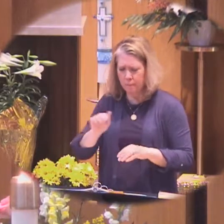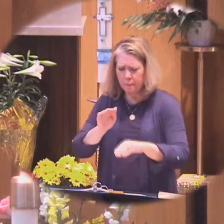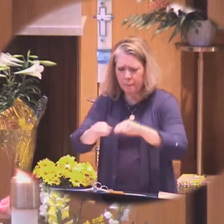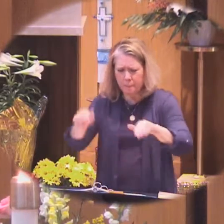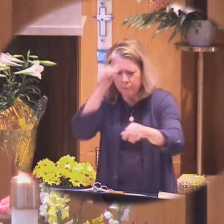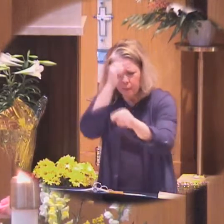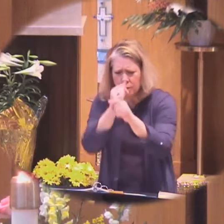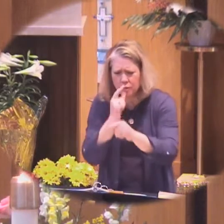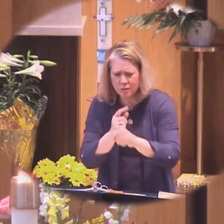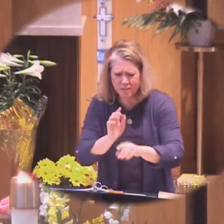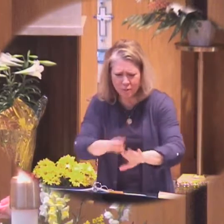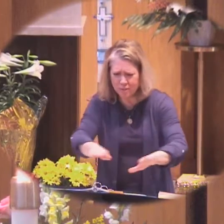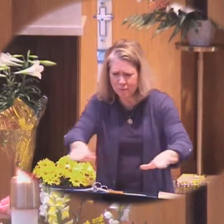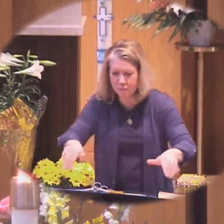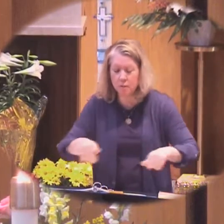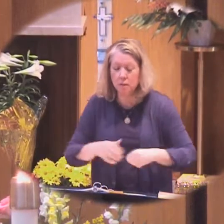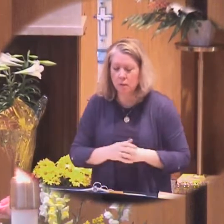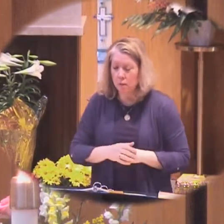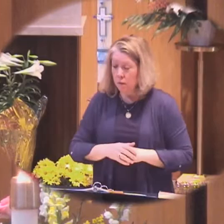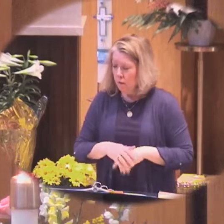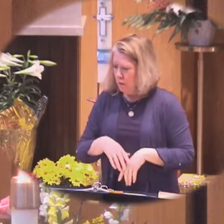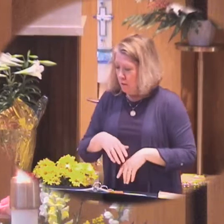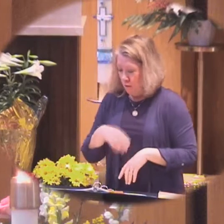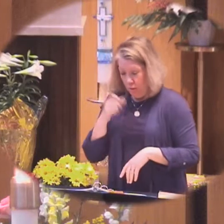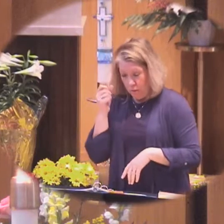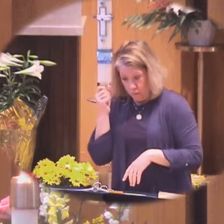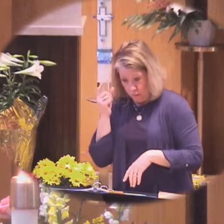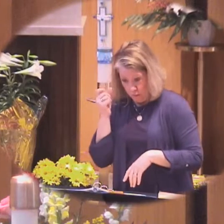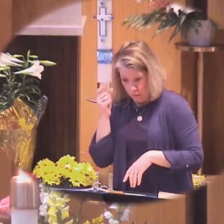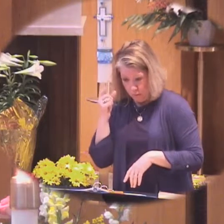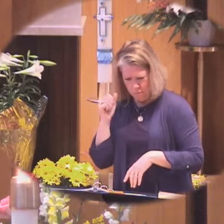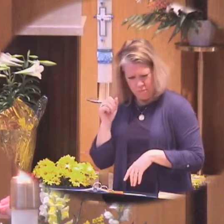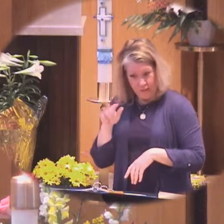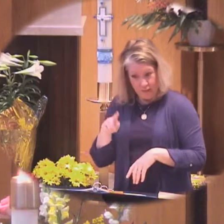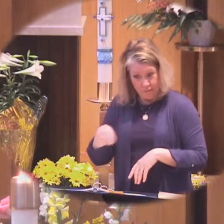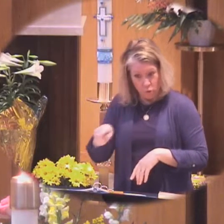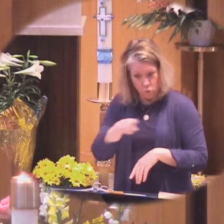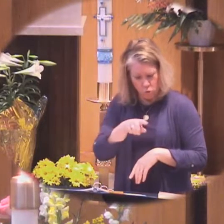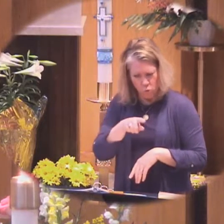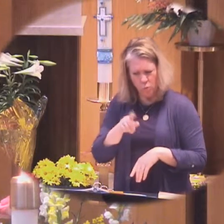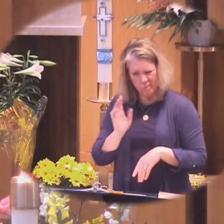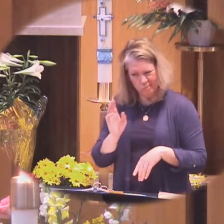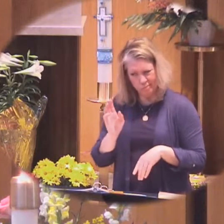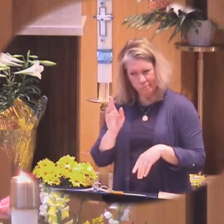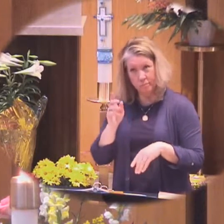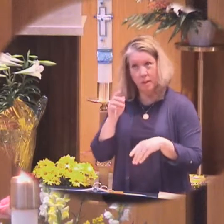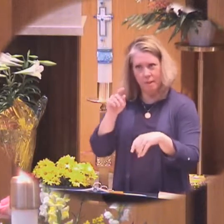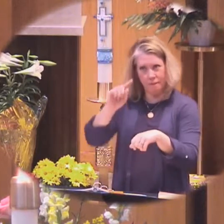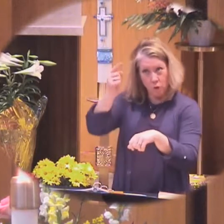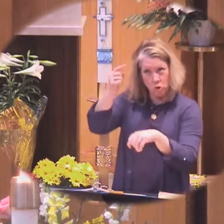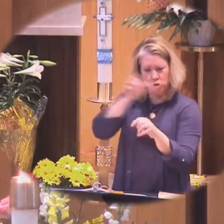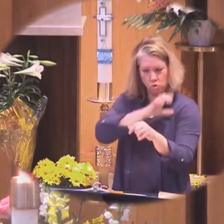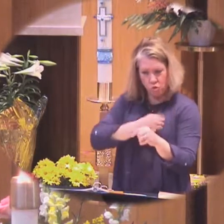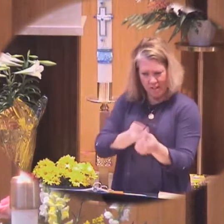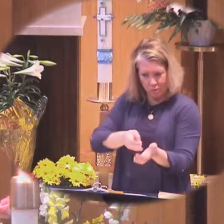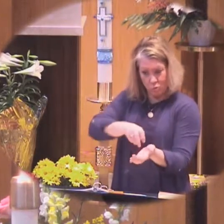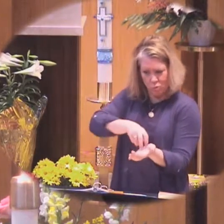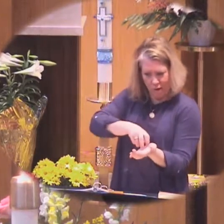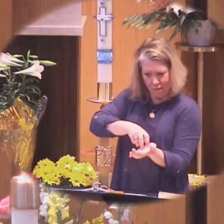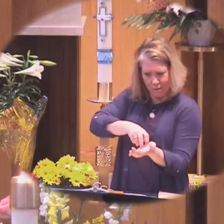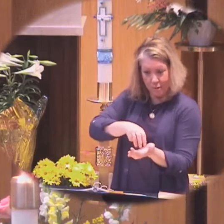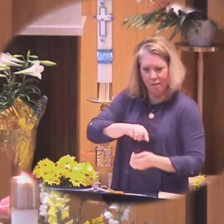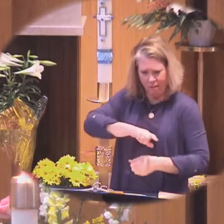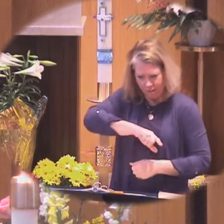sisters, if then you were raised with Christ, seek what is